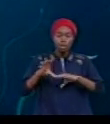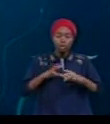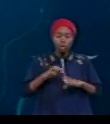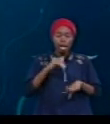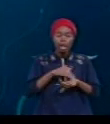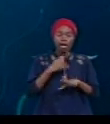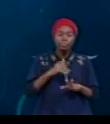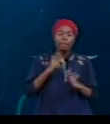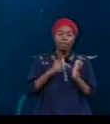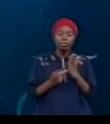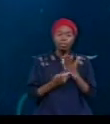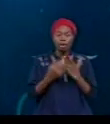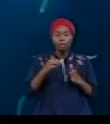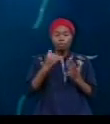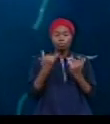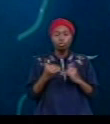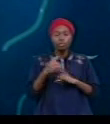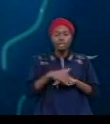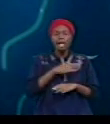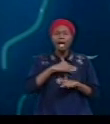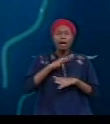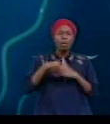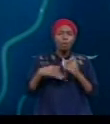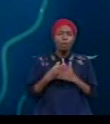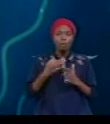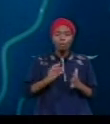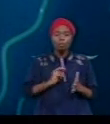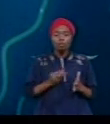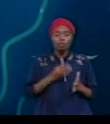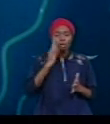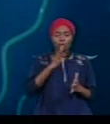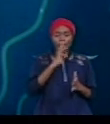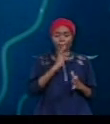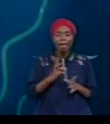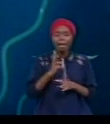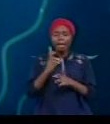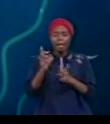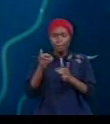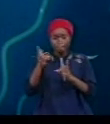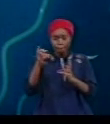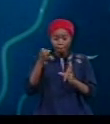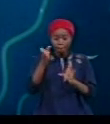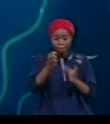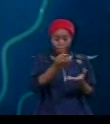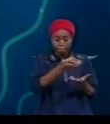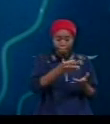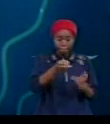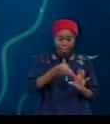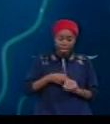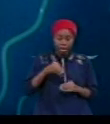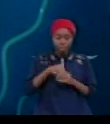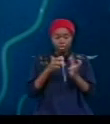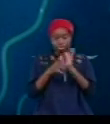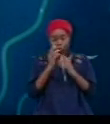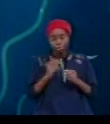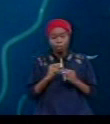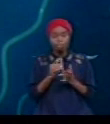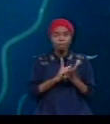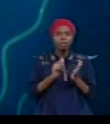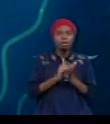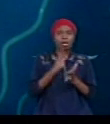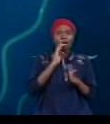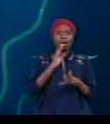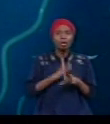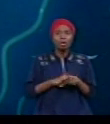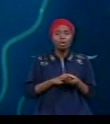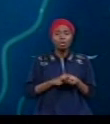tonight, and every one of us will be partakers in Jesus' name. I pray, Lord, those who are online as well, they will not be spared